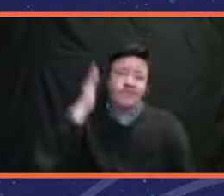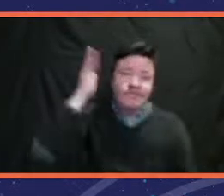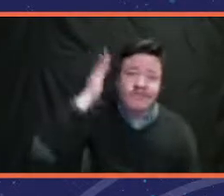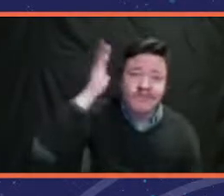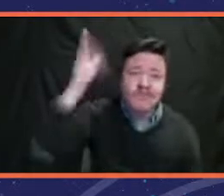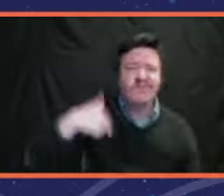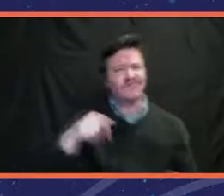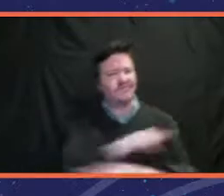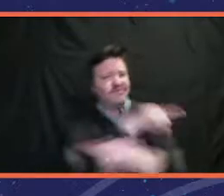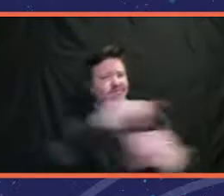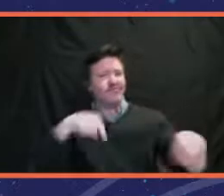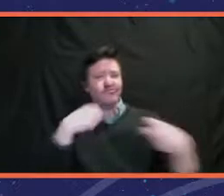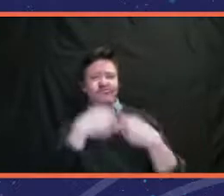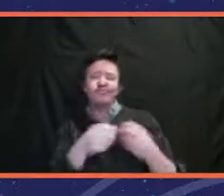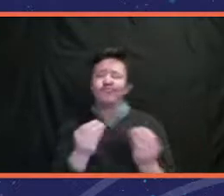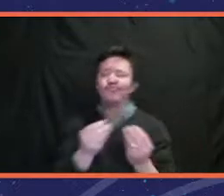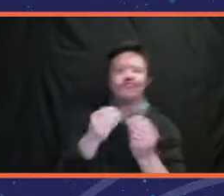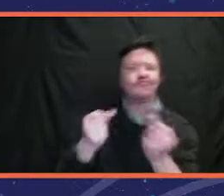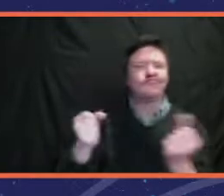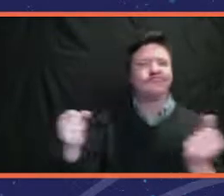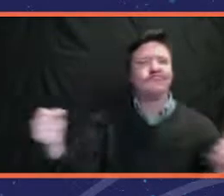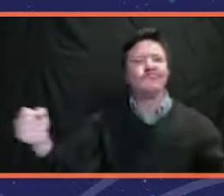without a solution. Never been a,